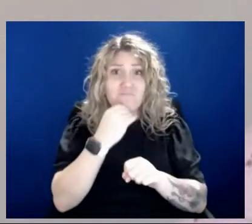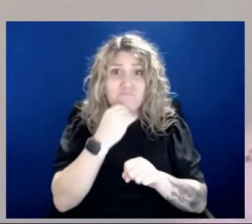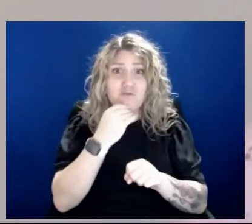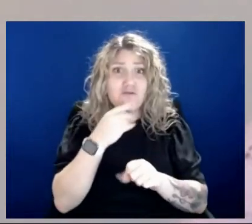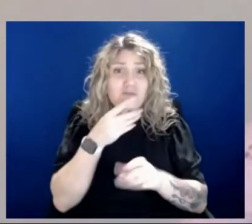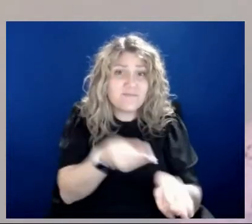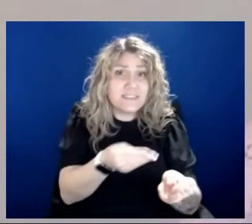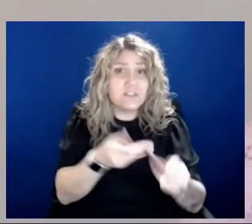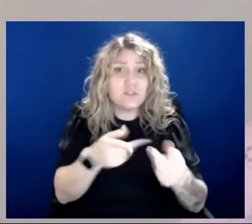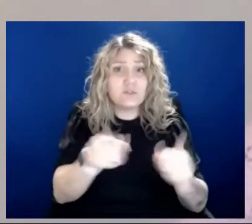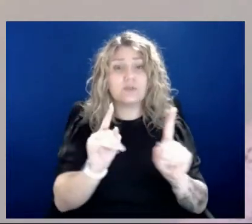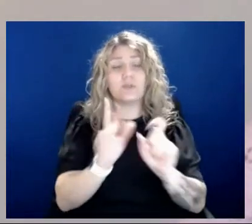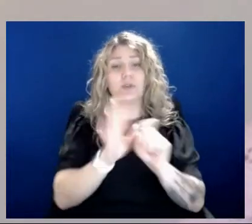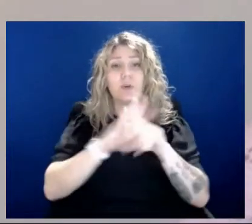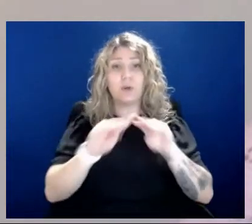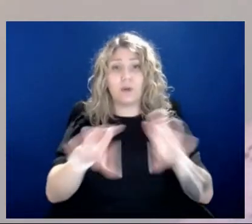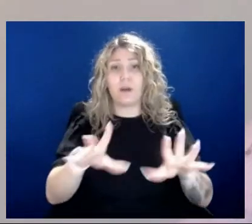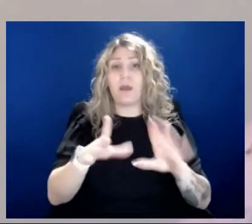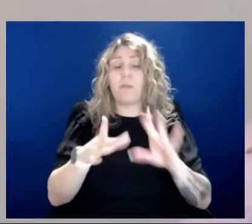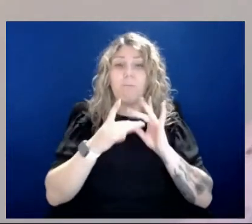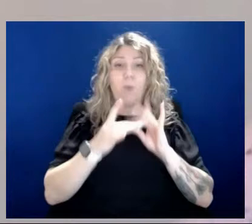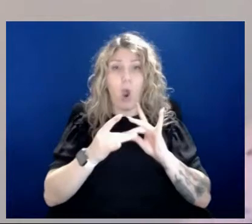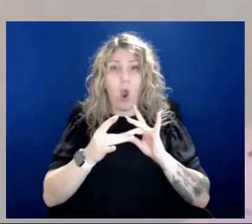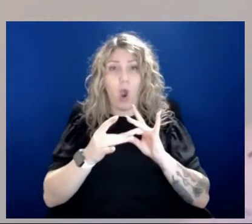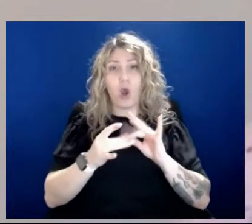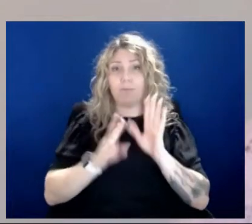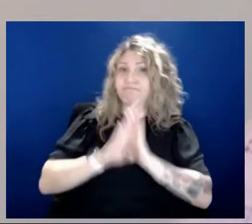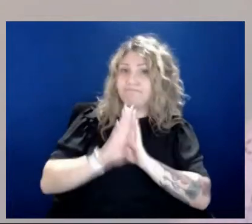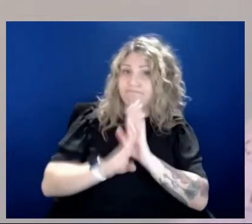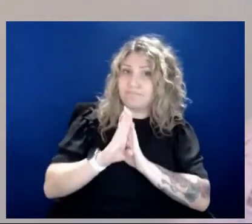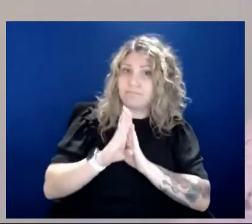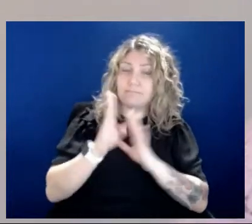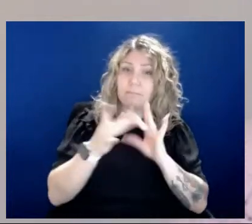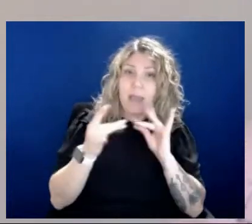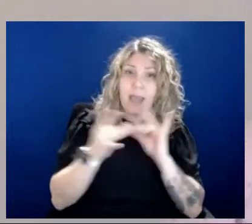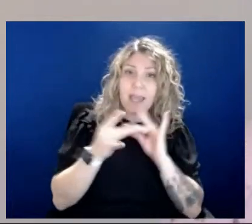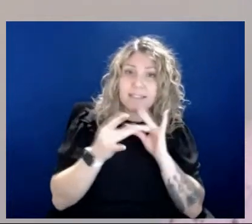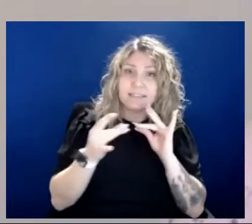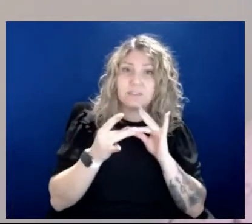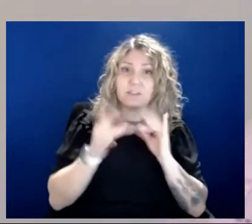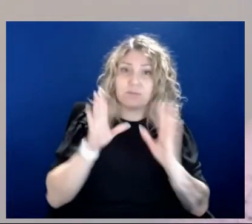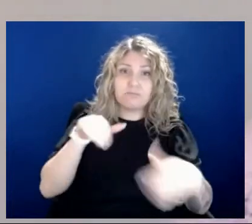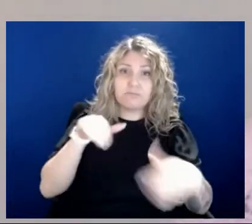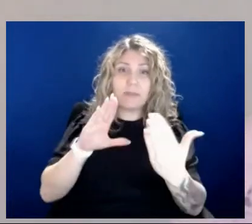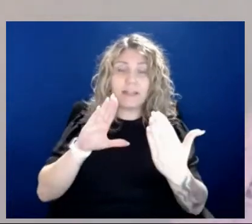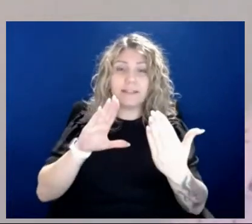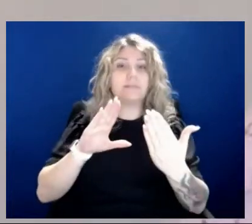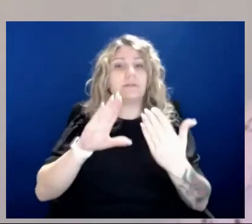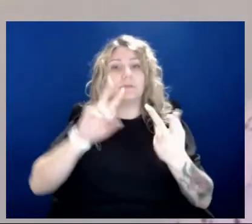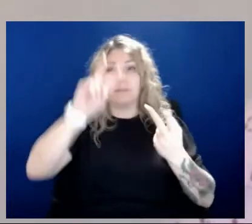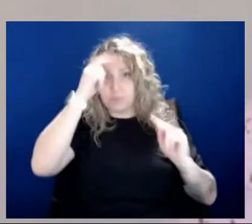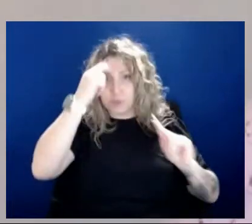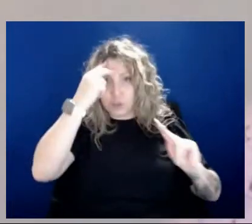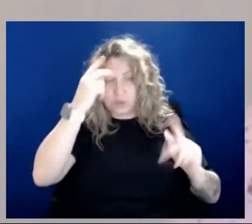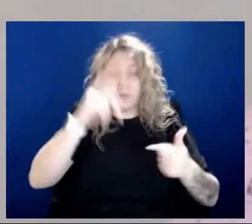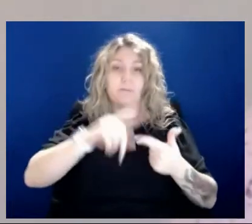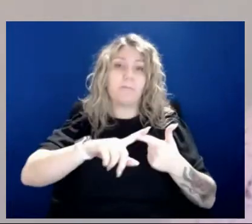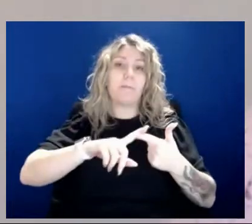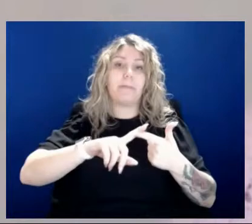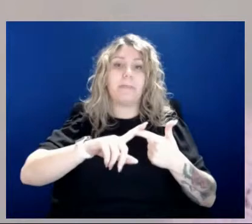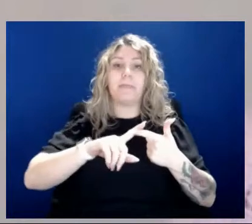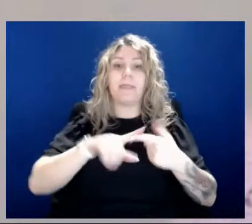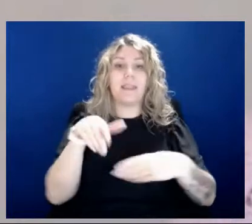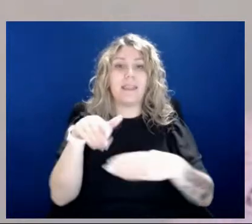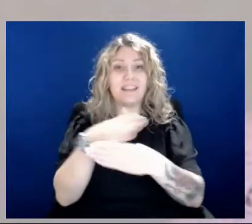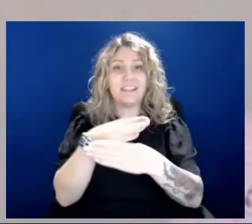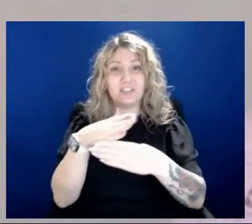pandemic. And we partnered with them to develop message, to address misinformation, to share lived